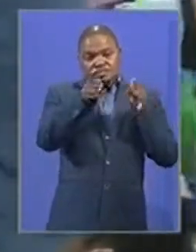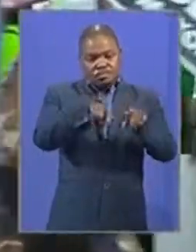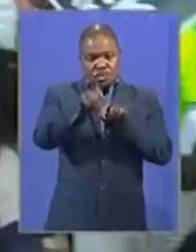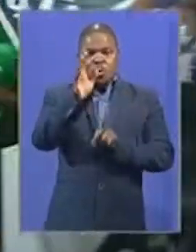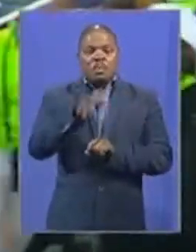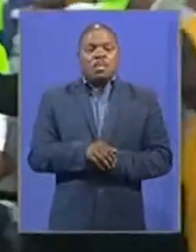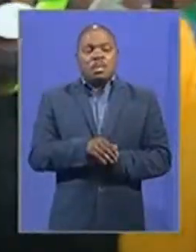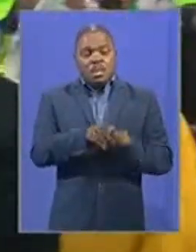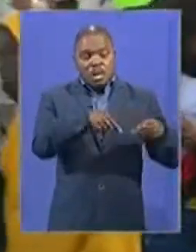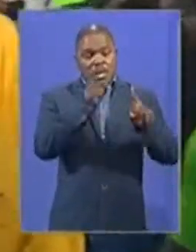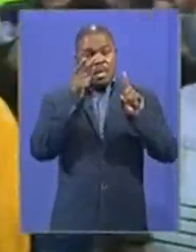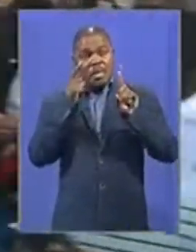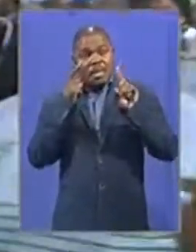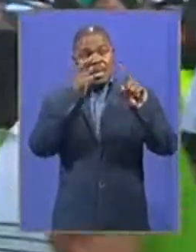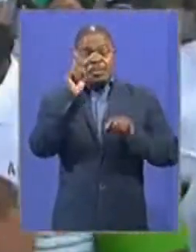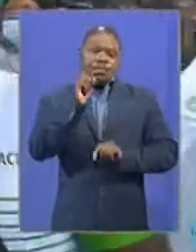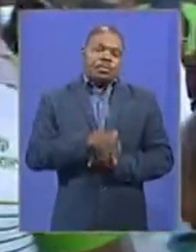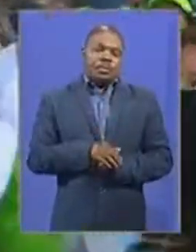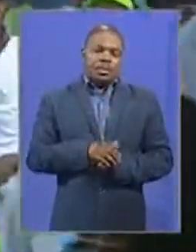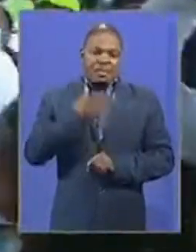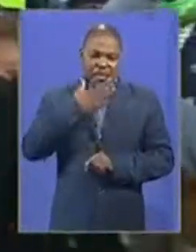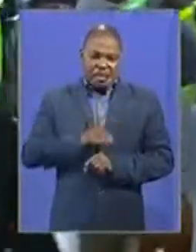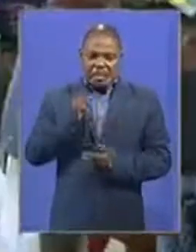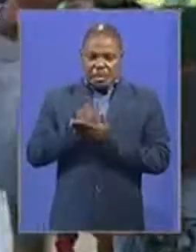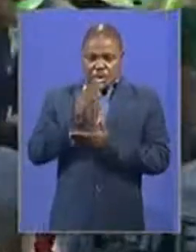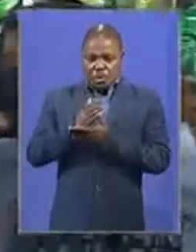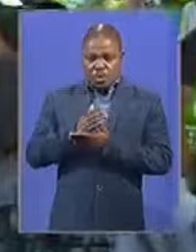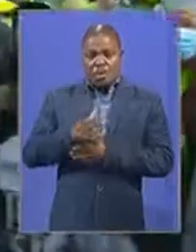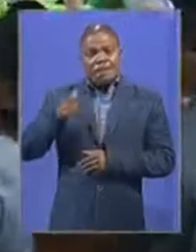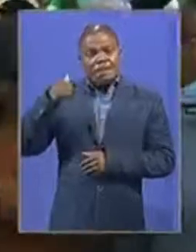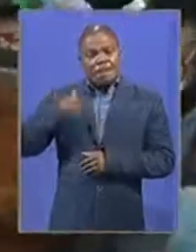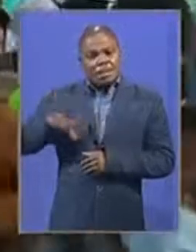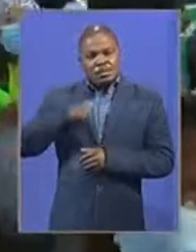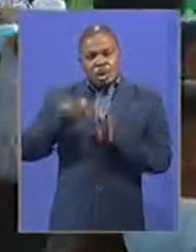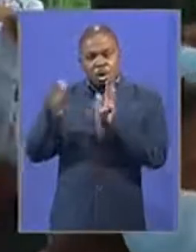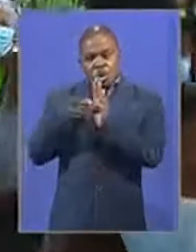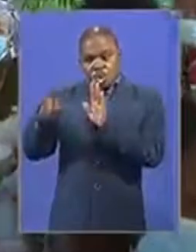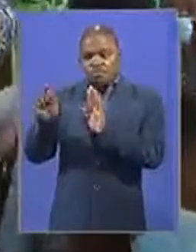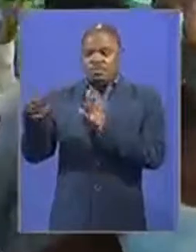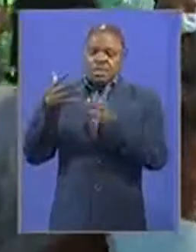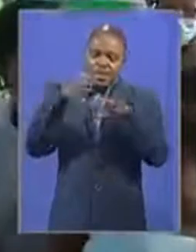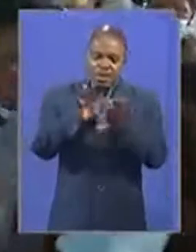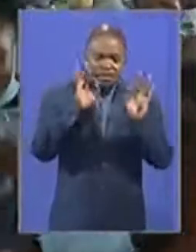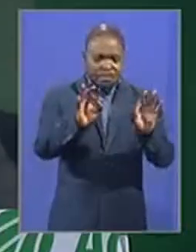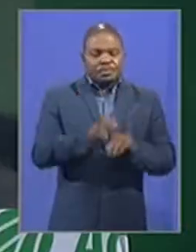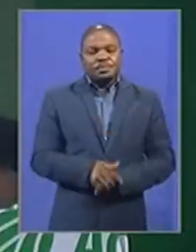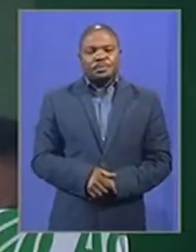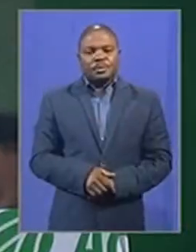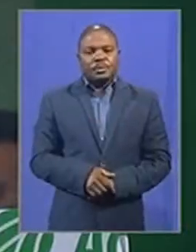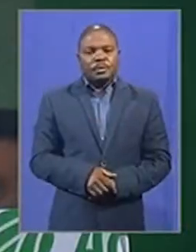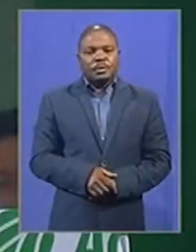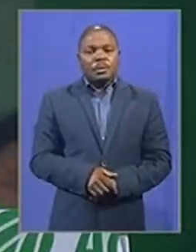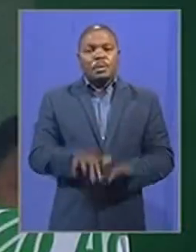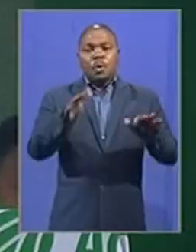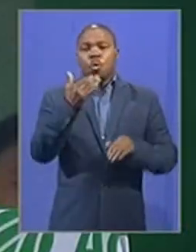mme maitlhomo magolo a gagwe ke go netefatsa gore melawana ya bo mmasepala ya diragadiwa. Those who break